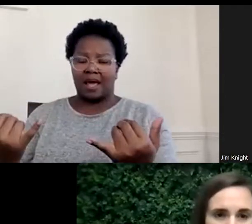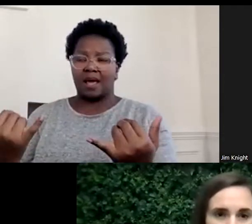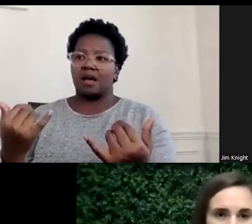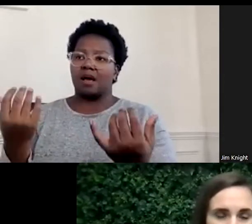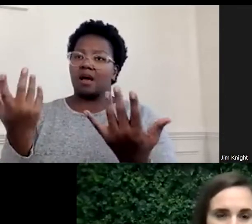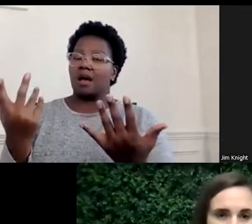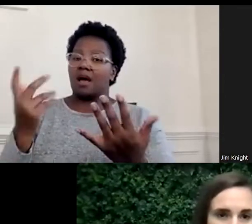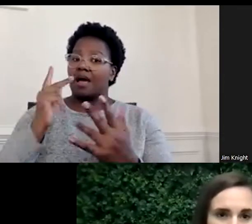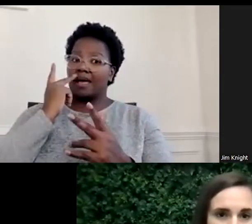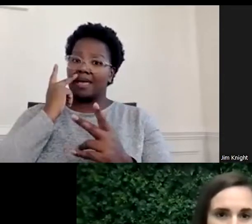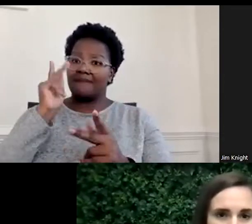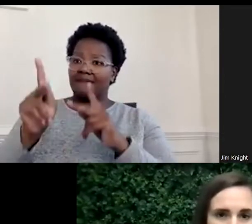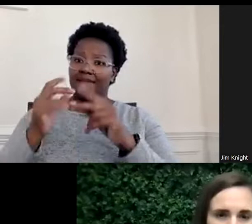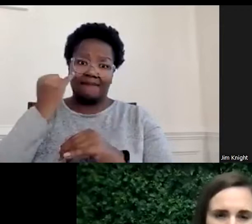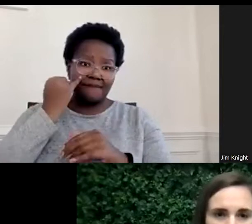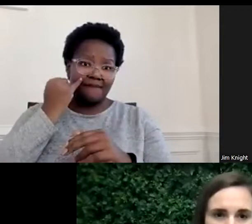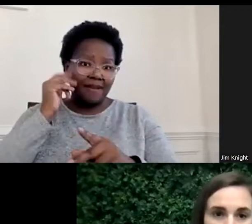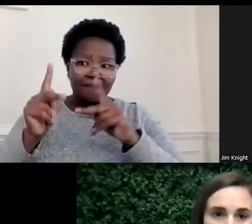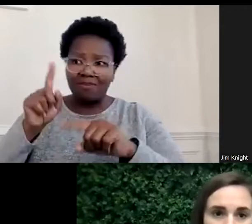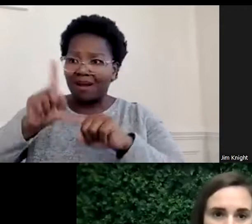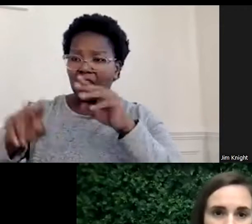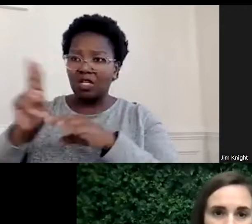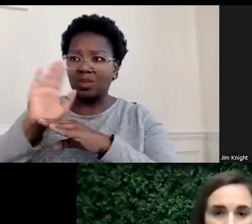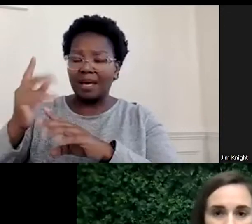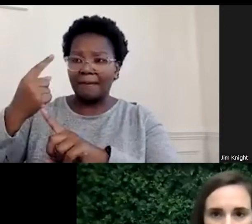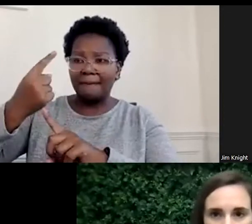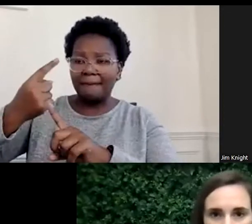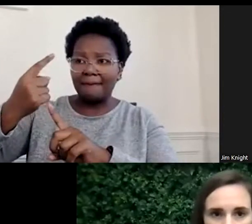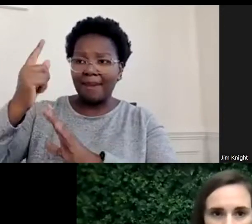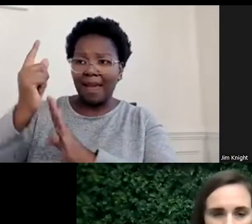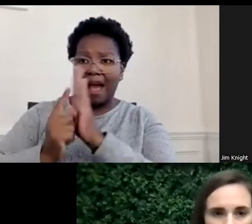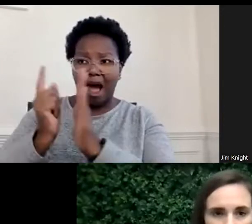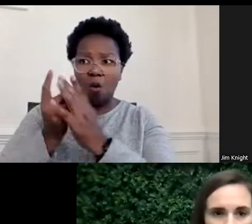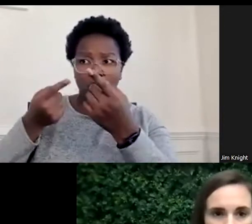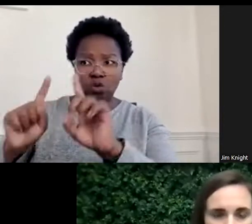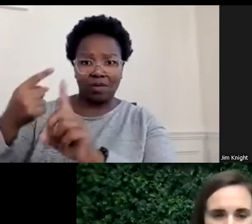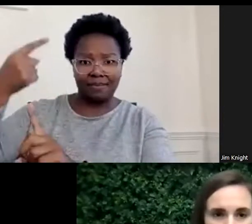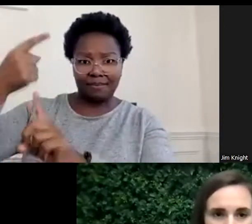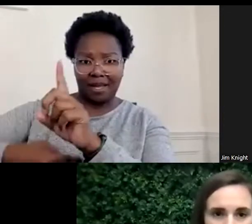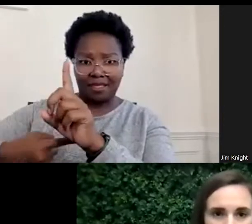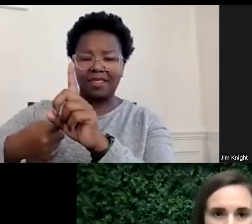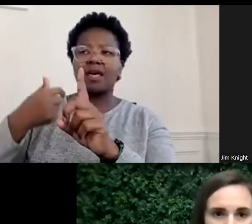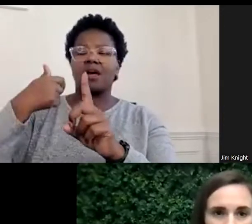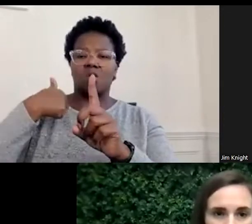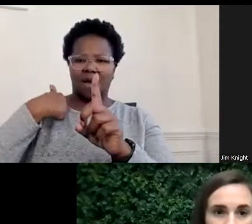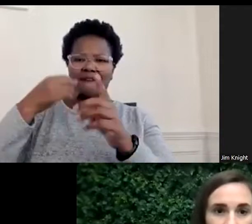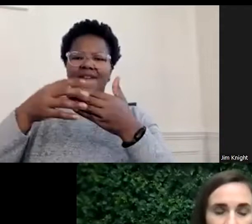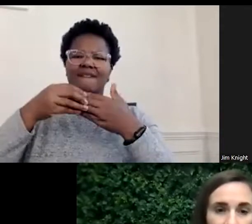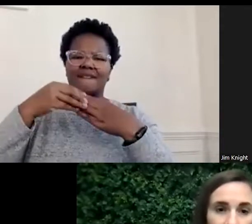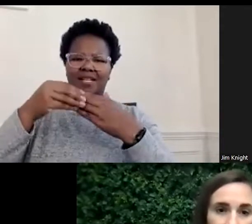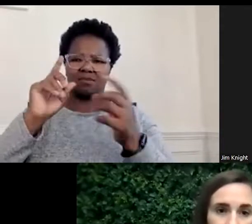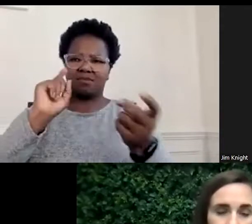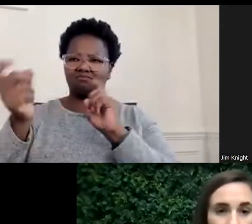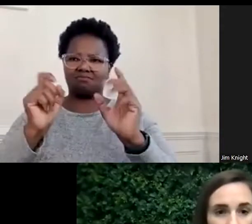able to utilize them anytime during the month. So, you know, if they have a lot of flexibility with